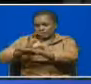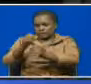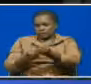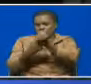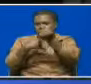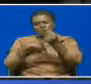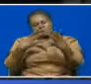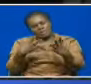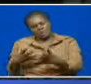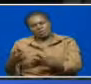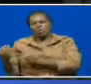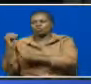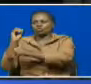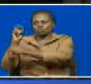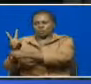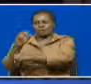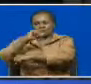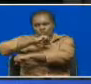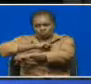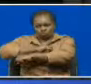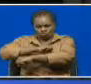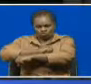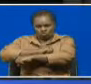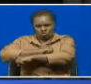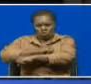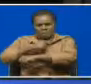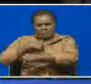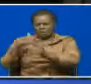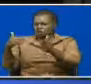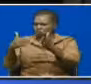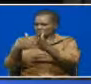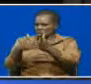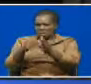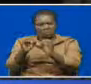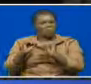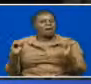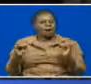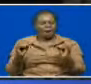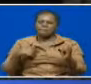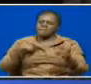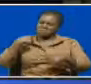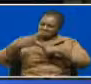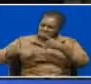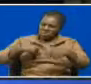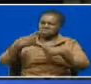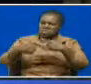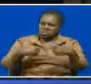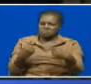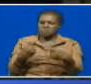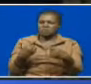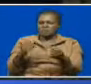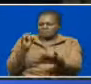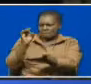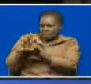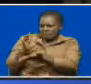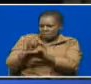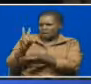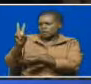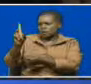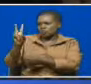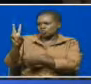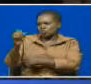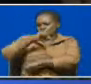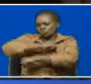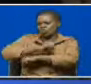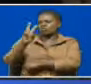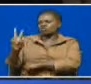I still went to high school, but I didn't stop what I was doing. I continued being chased like two schools,